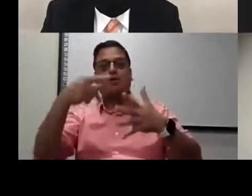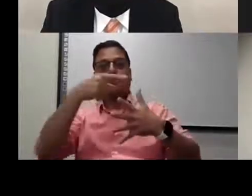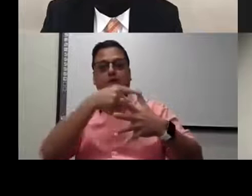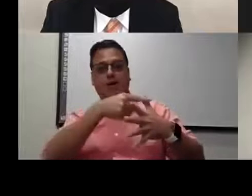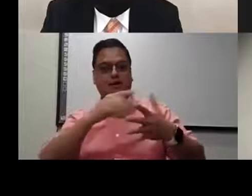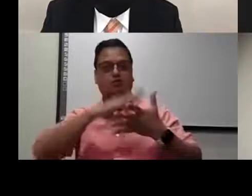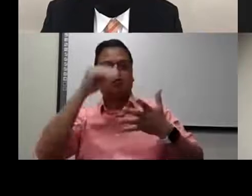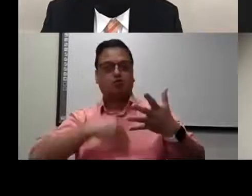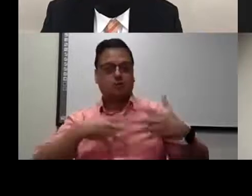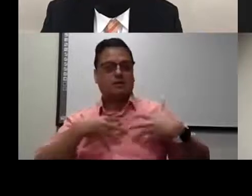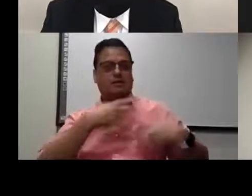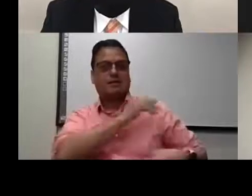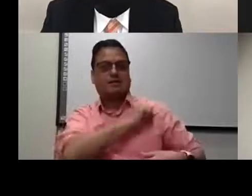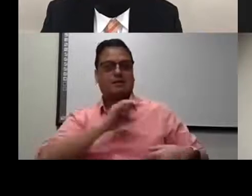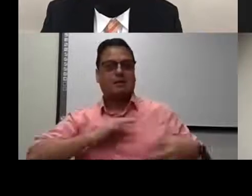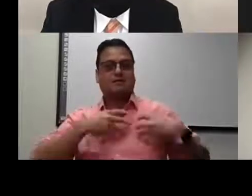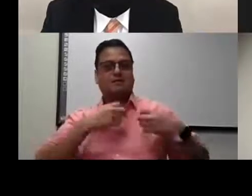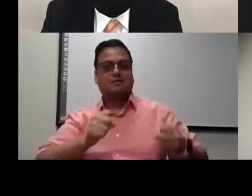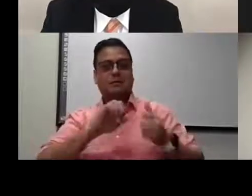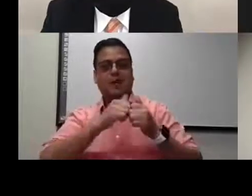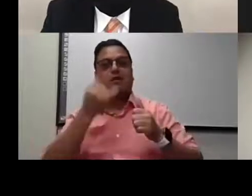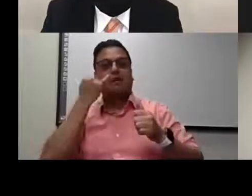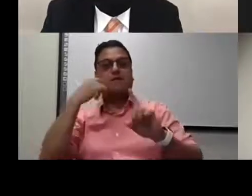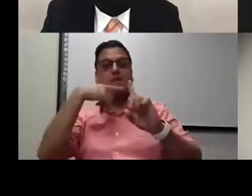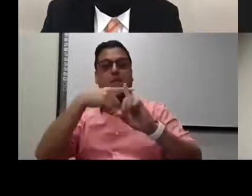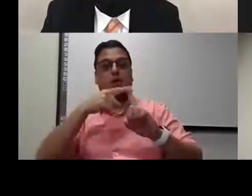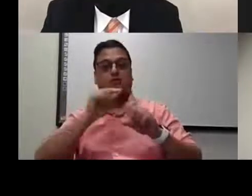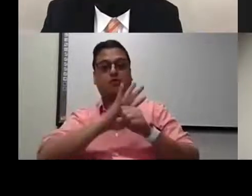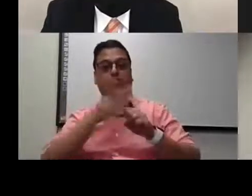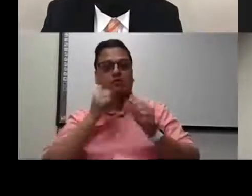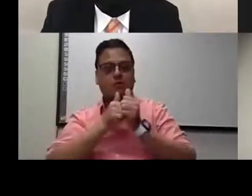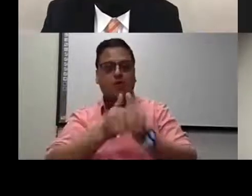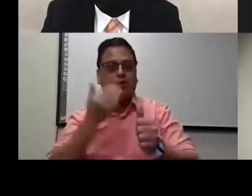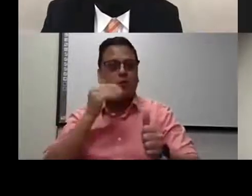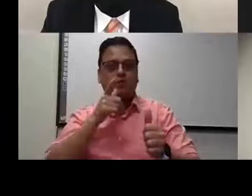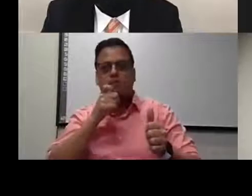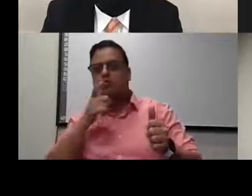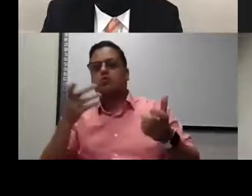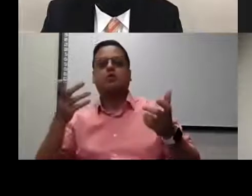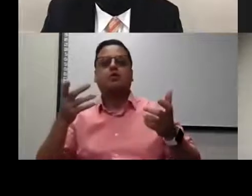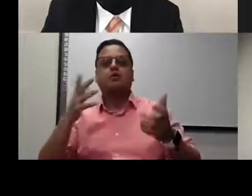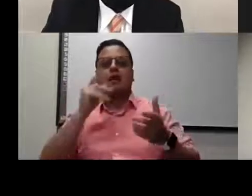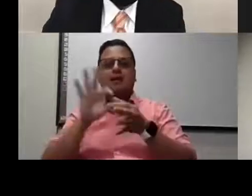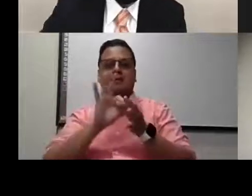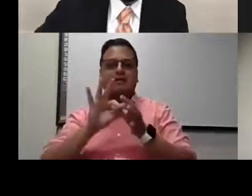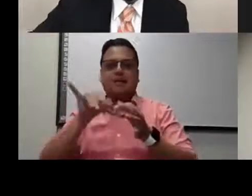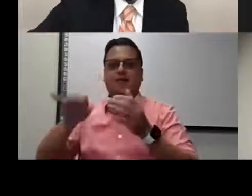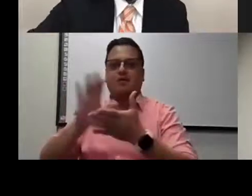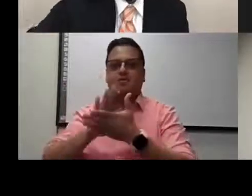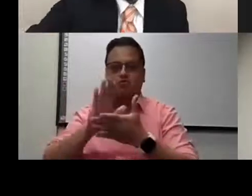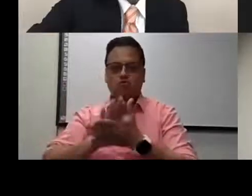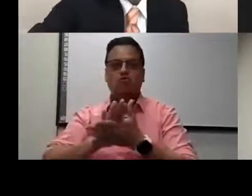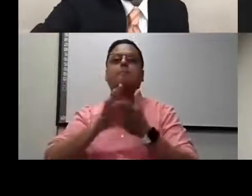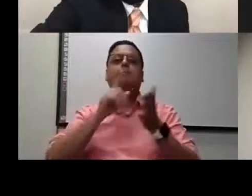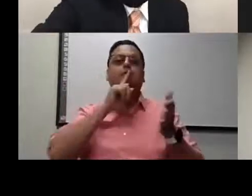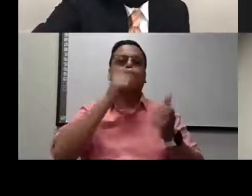of students and staff by contact tracing for positive cases, keeping students in quarantine, connected to school, doing wellness checks, and